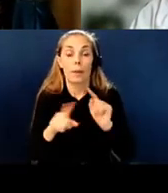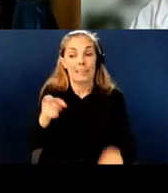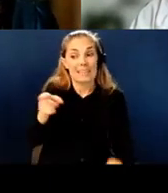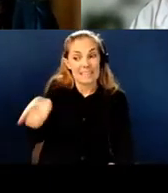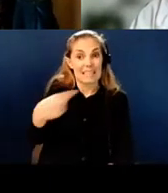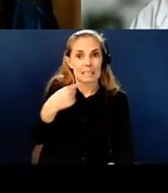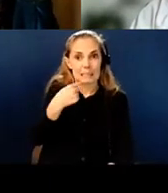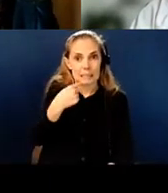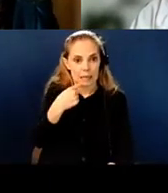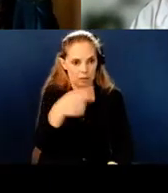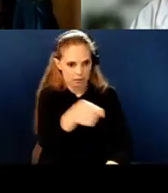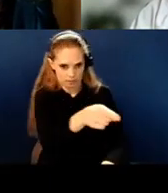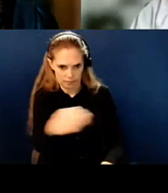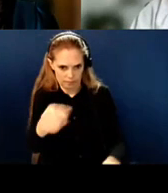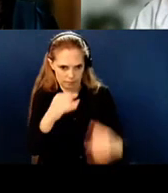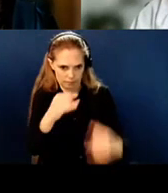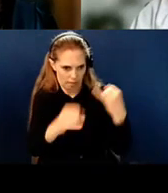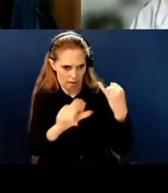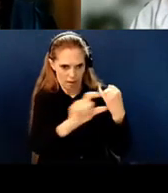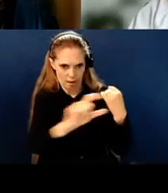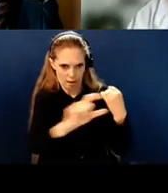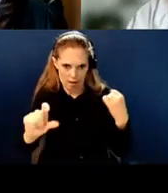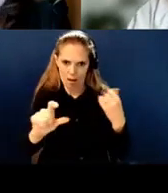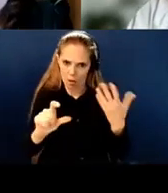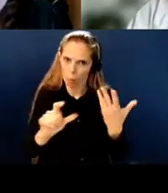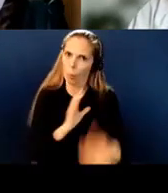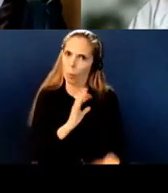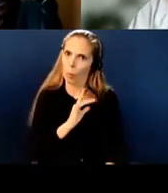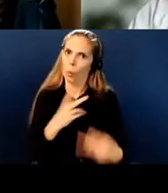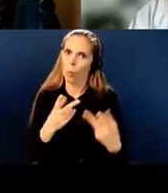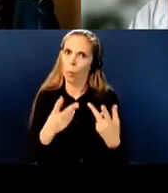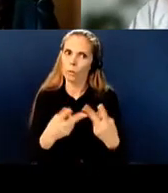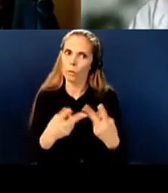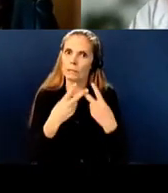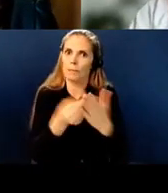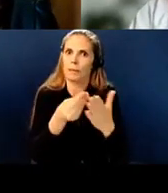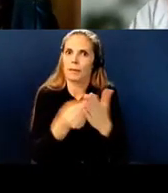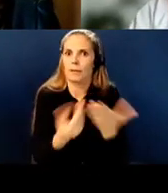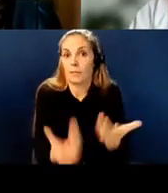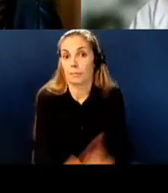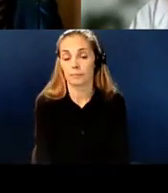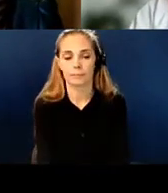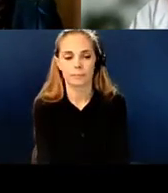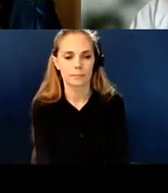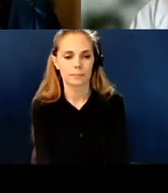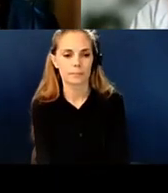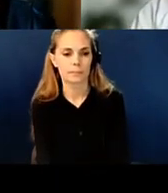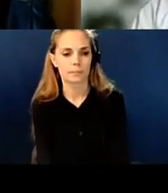that it's economical. Next slide, please.